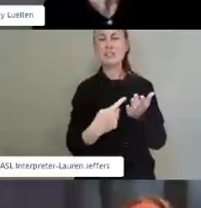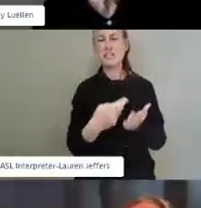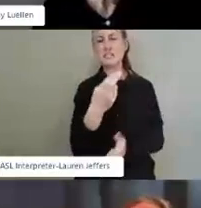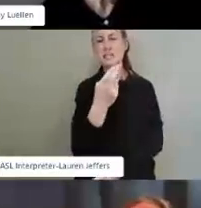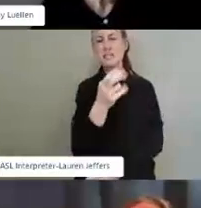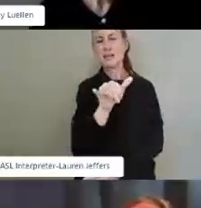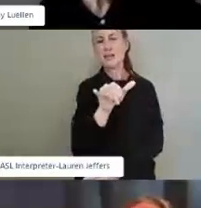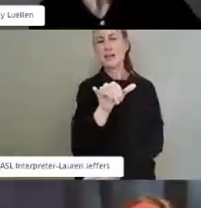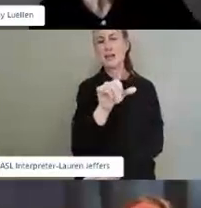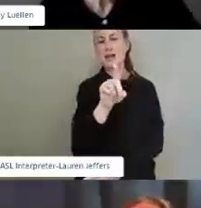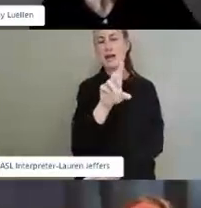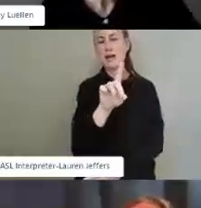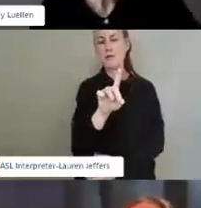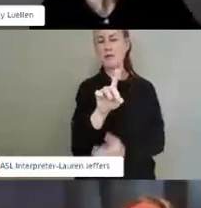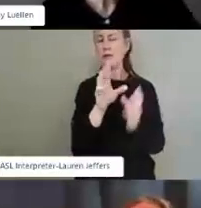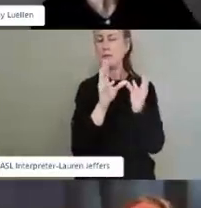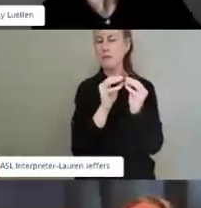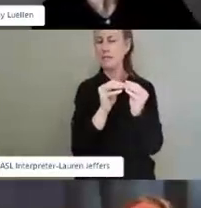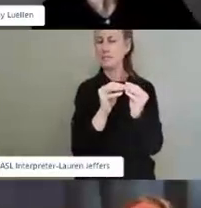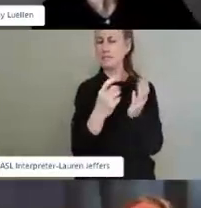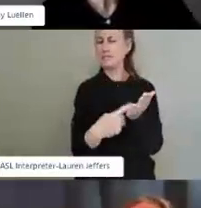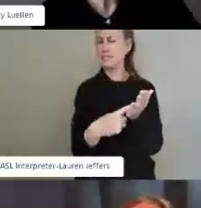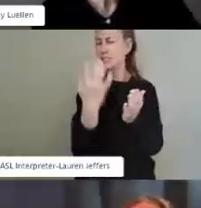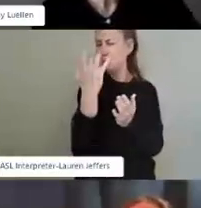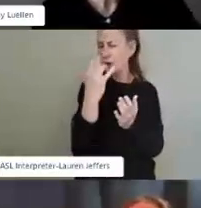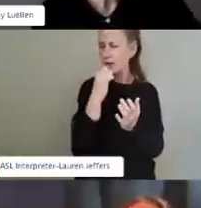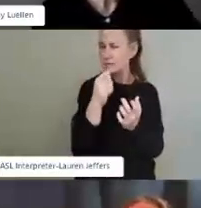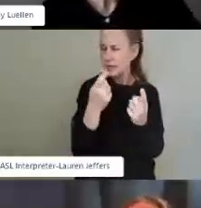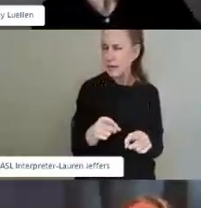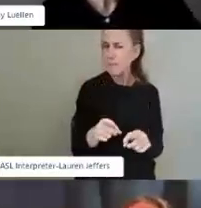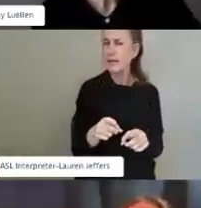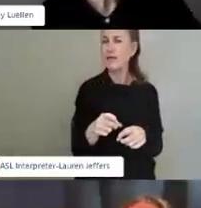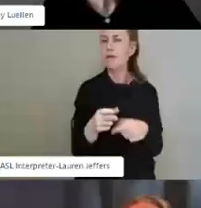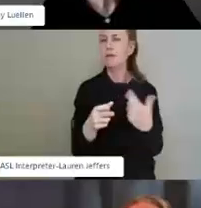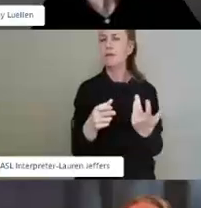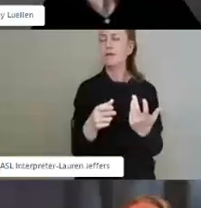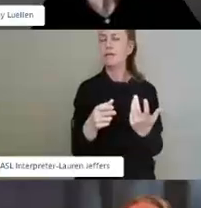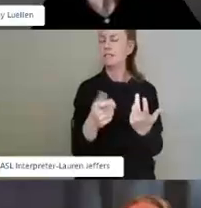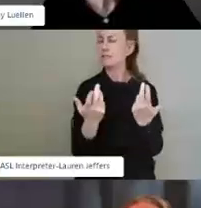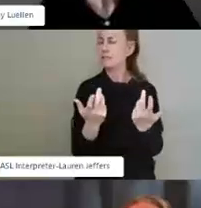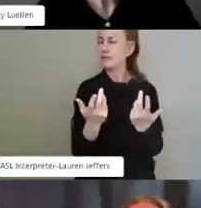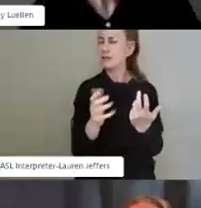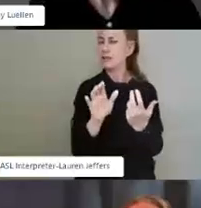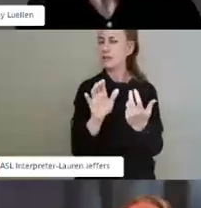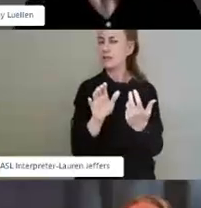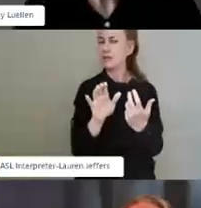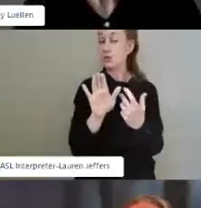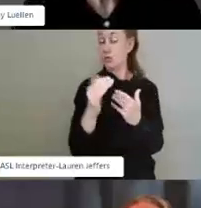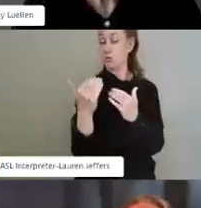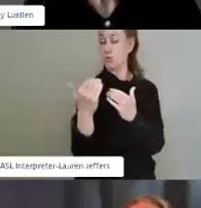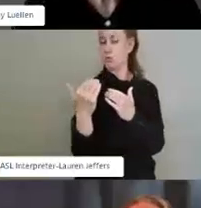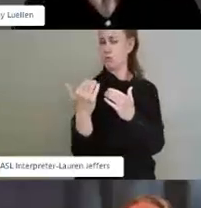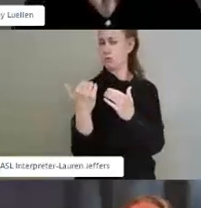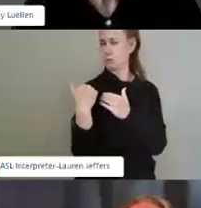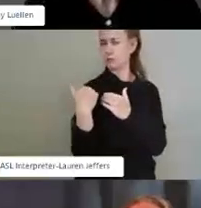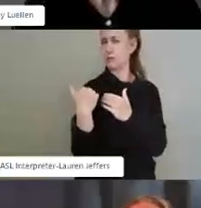why that's not happening, is there not, because of the fact that your responsibility is to be meeting with